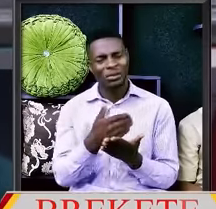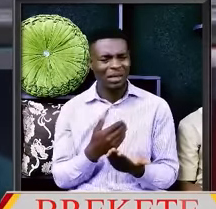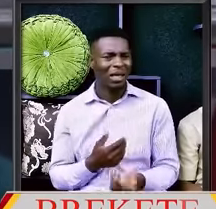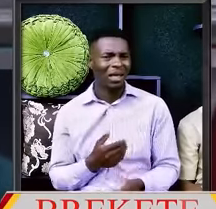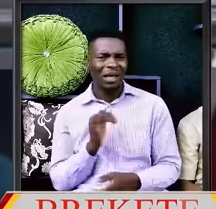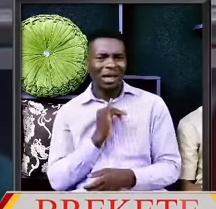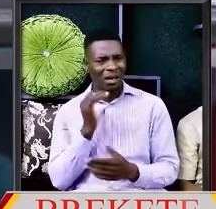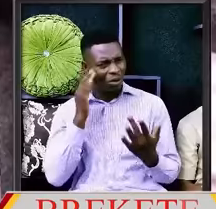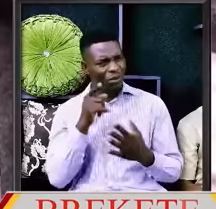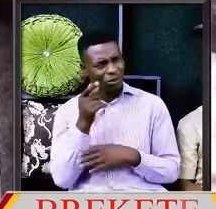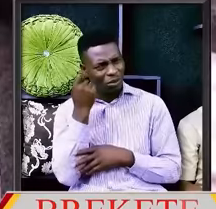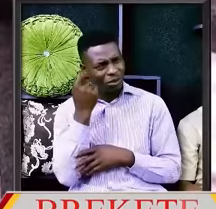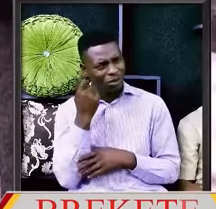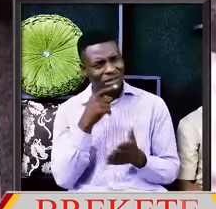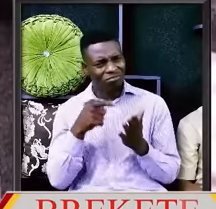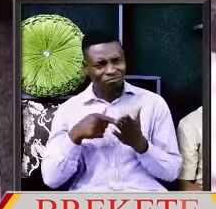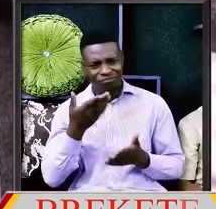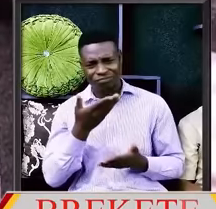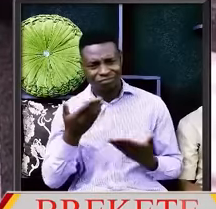they tire me.